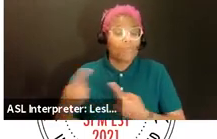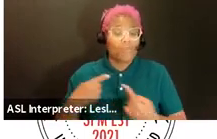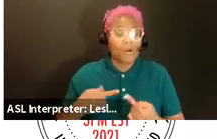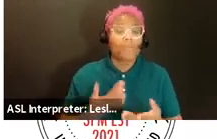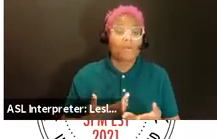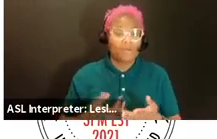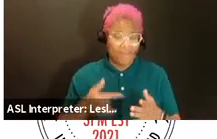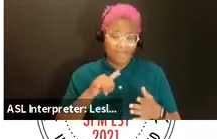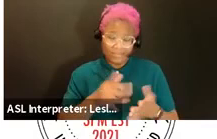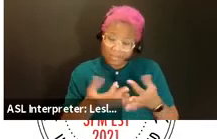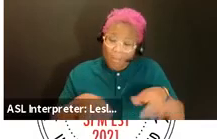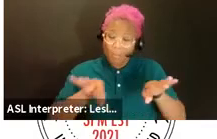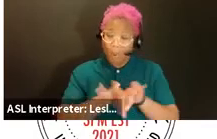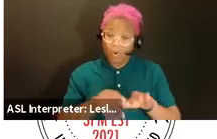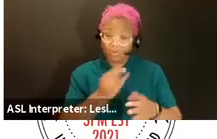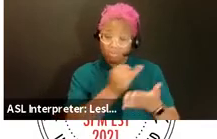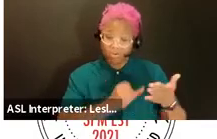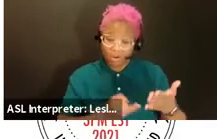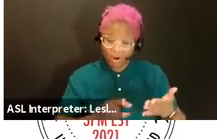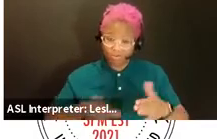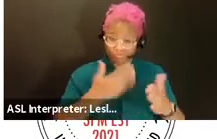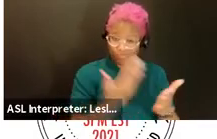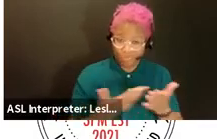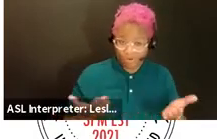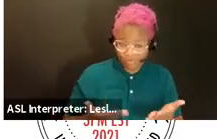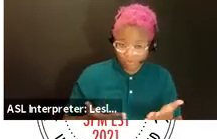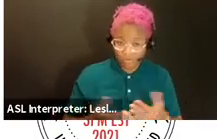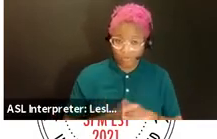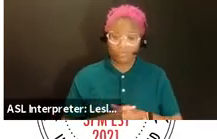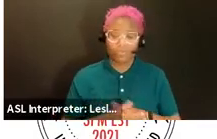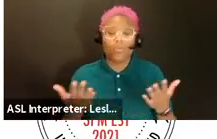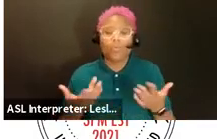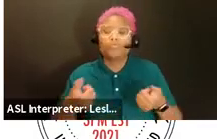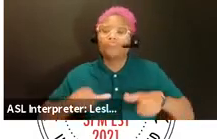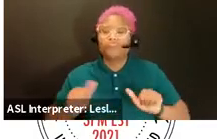US. So what we're trying to prove when you